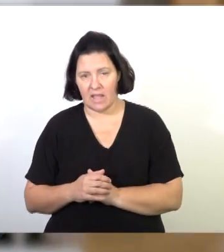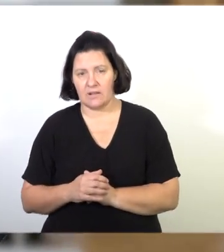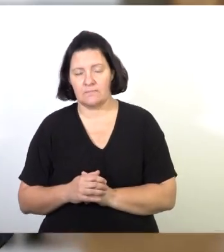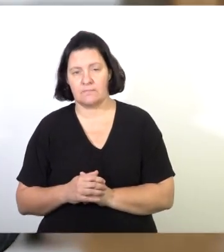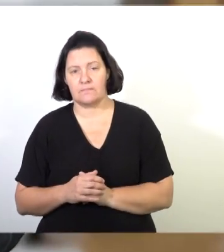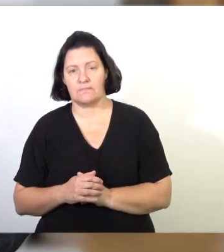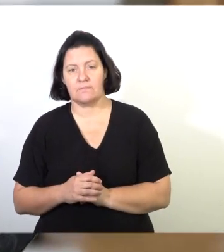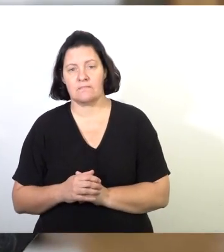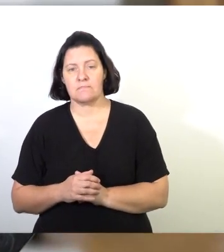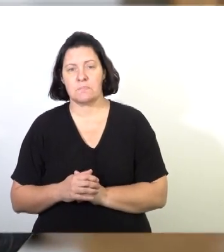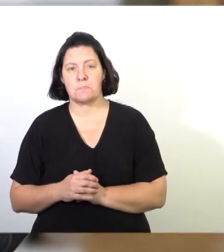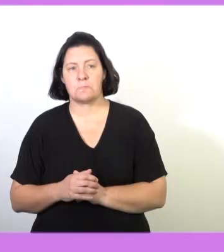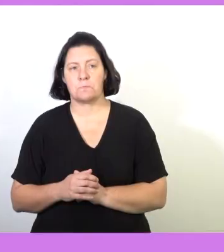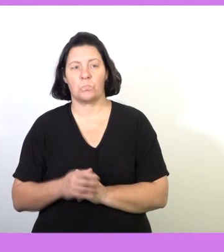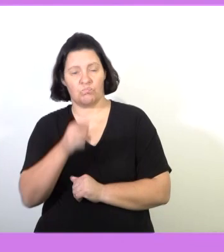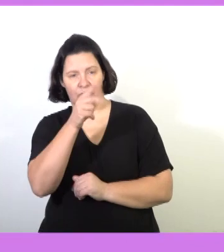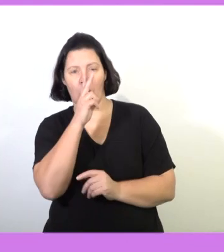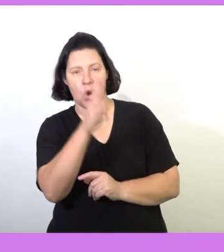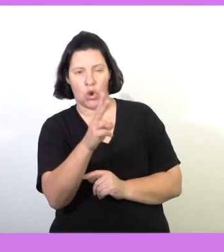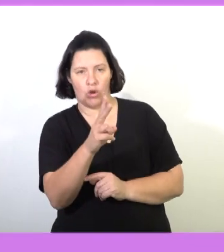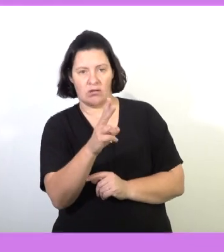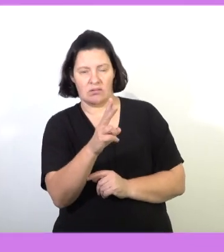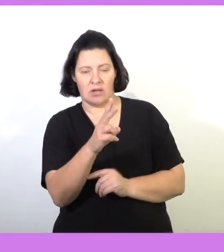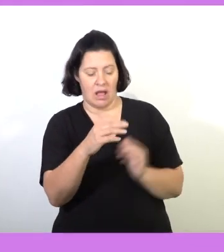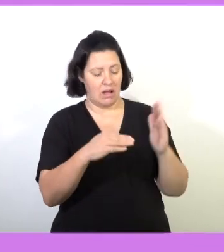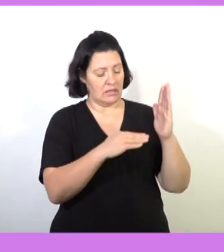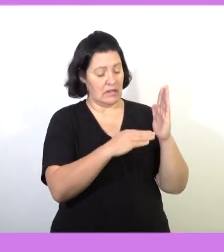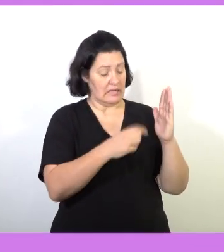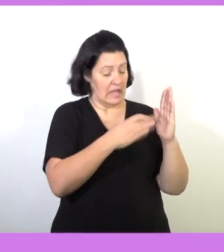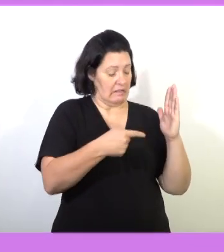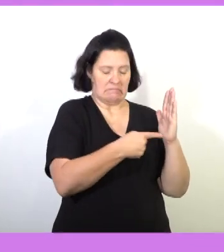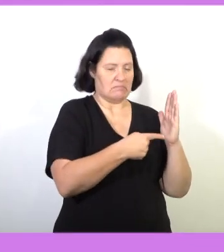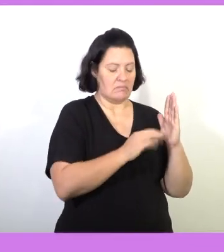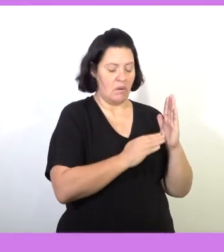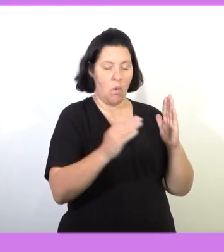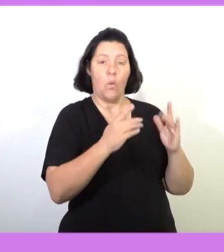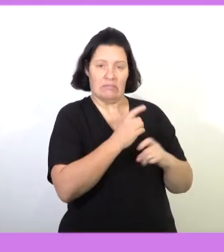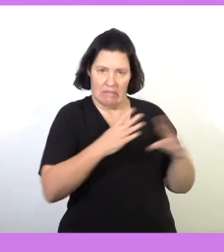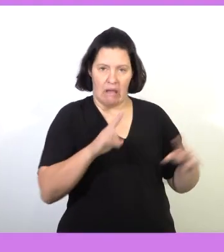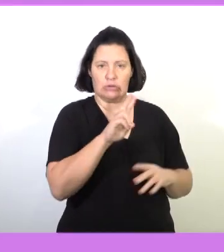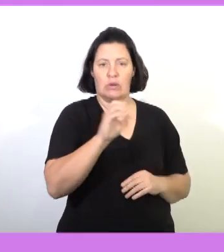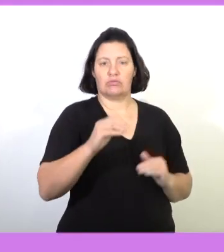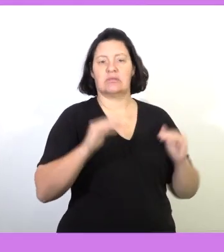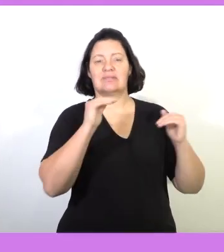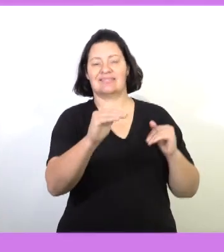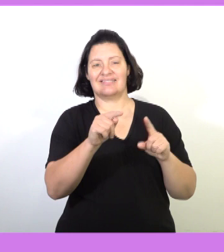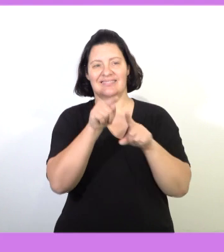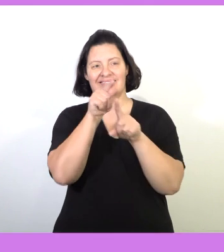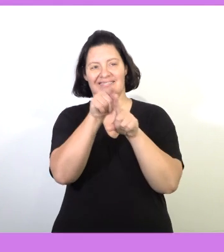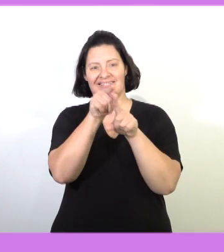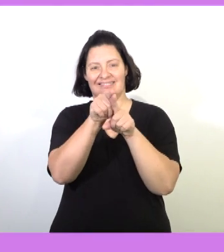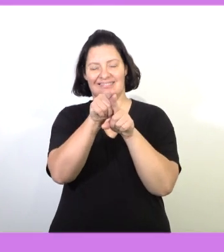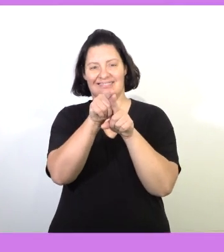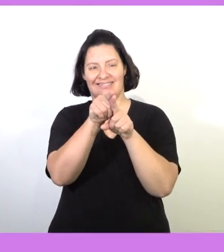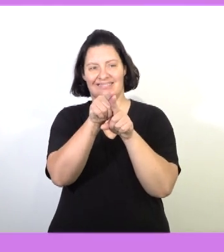is the fixed amount. So this is how the graph will look. But remember, because we have the fixed